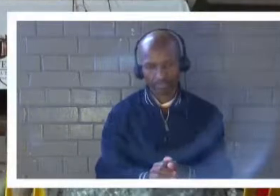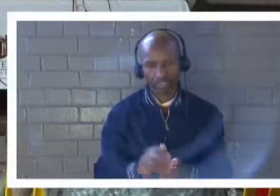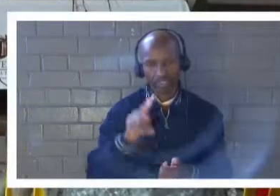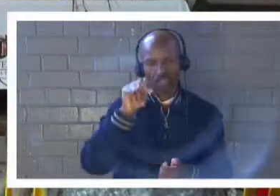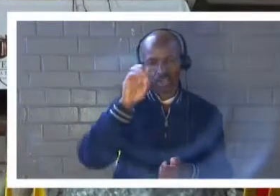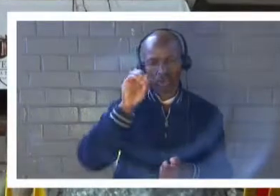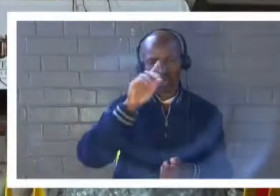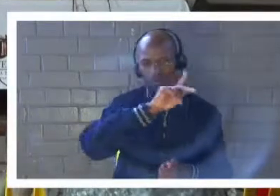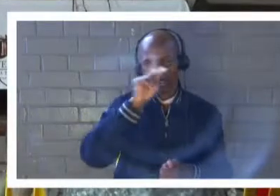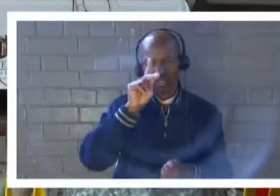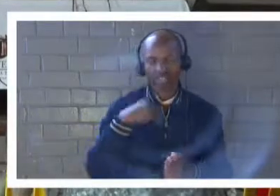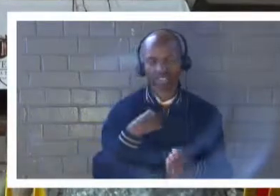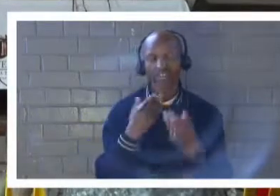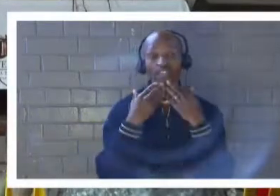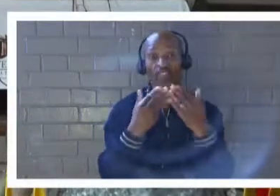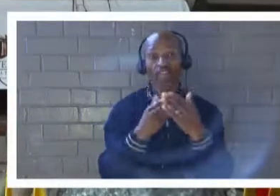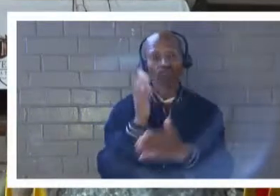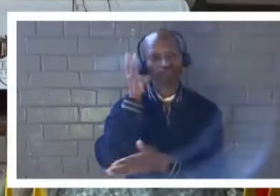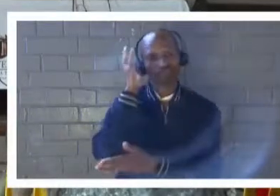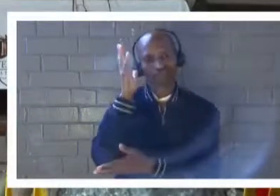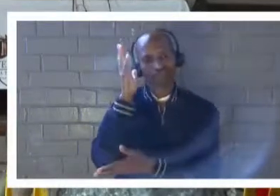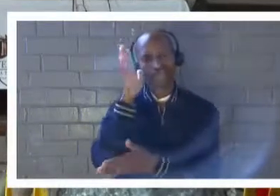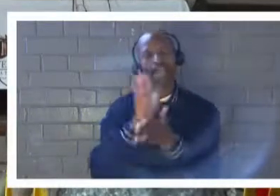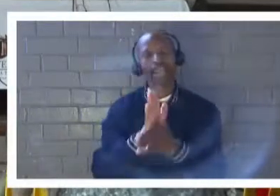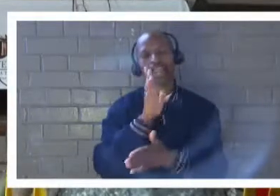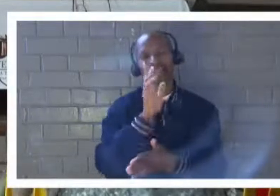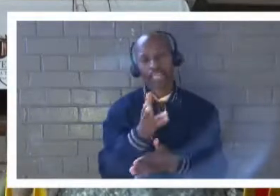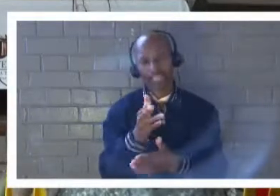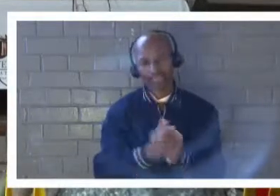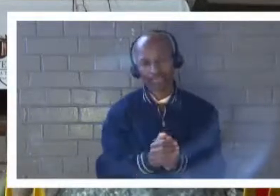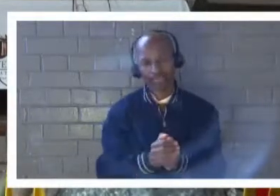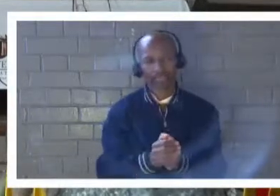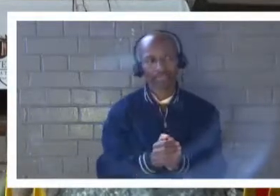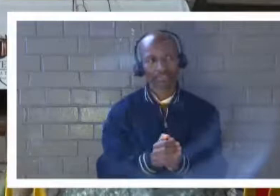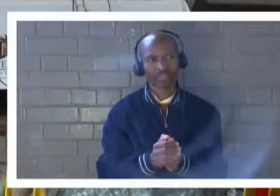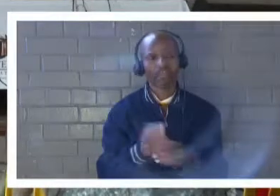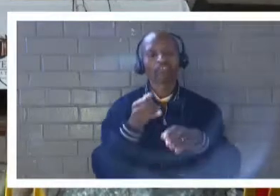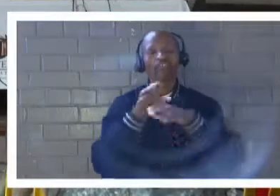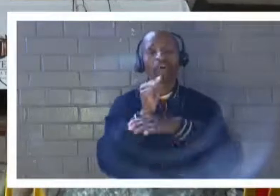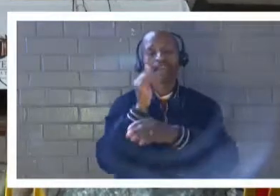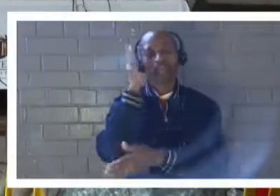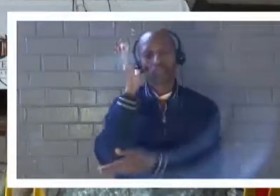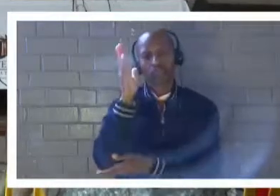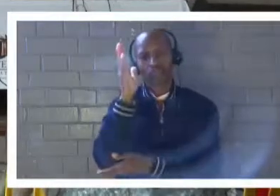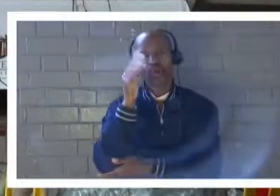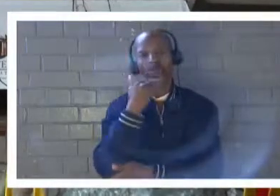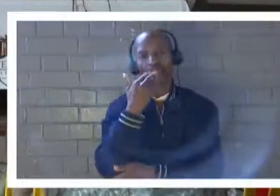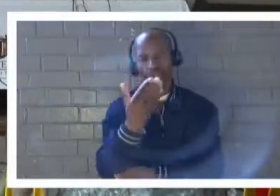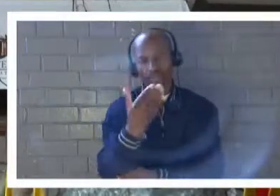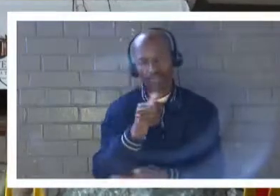Nokwazi, for the presentation. But also for the earlier presentation